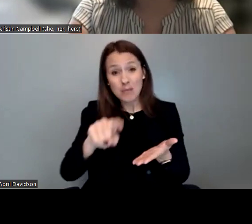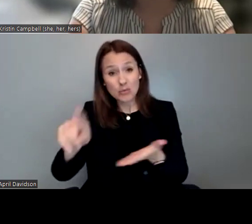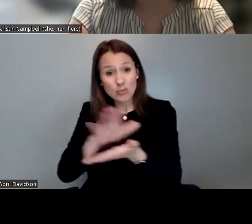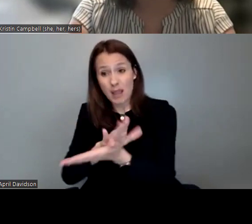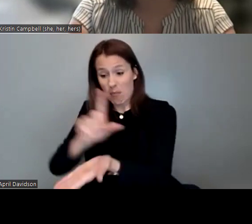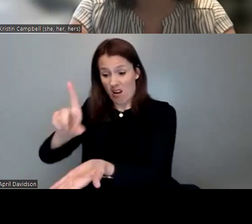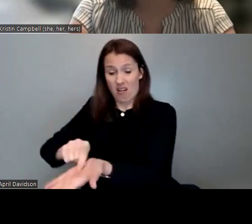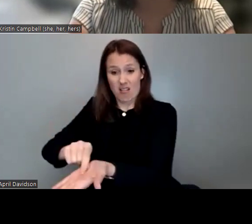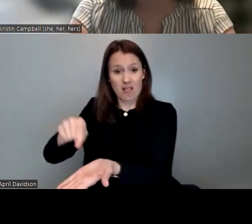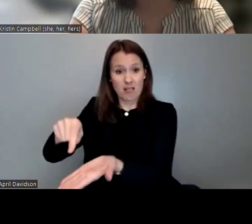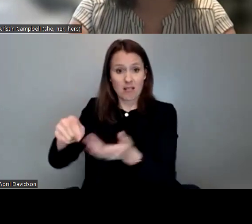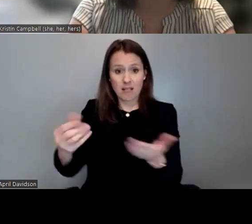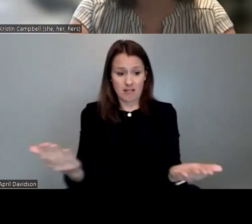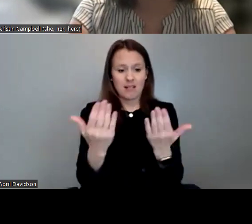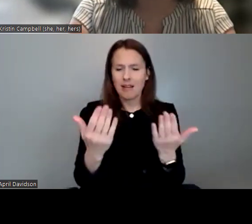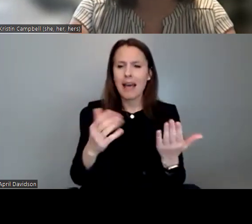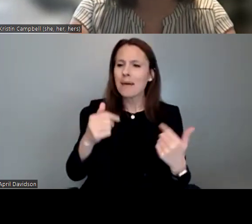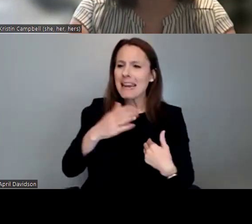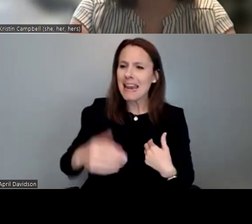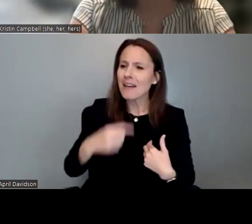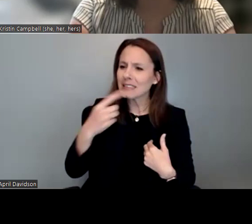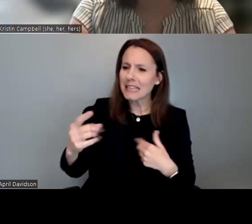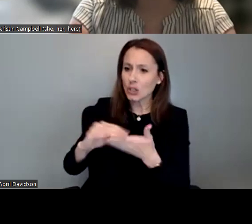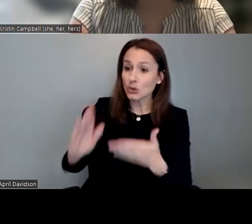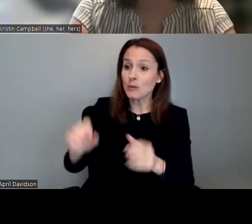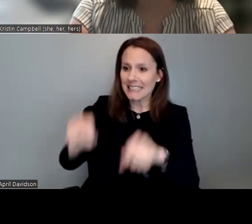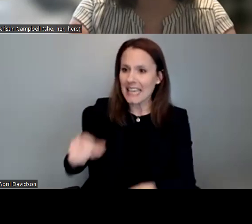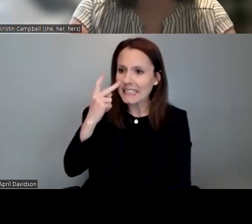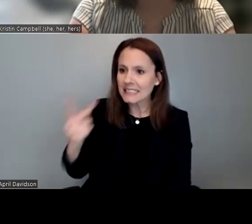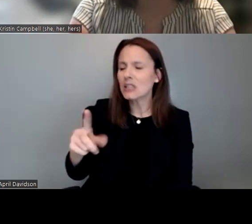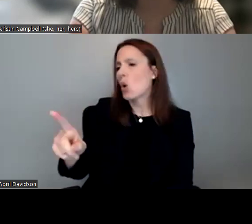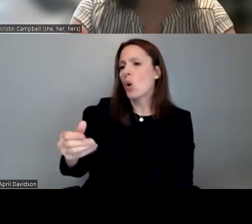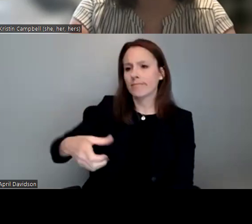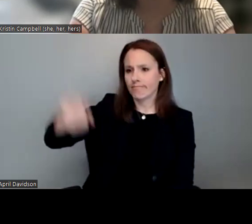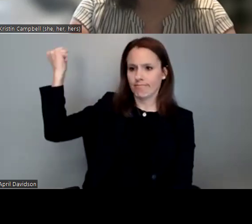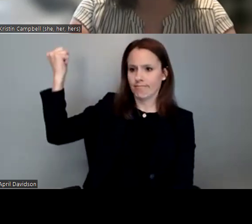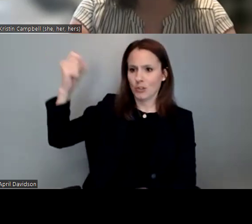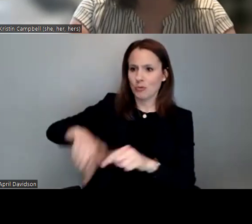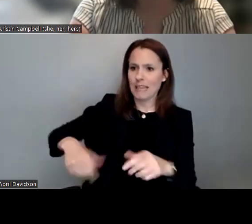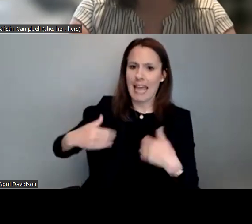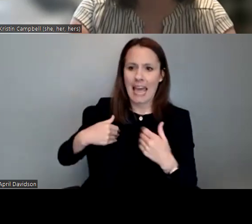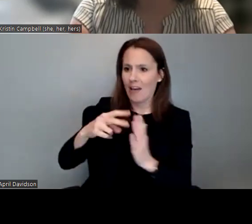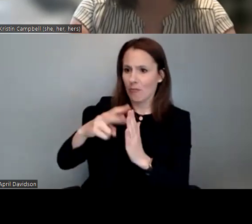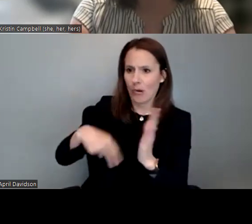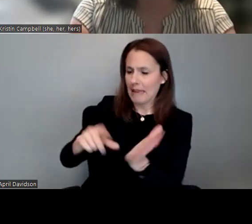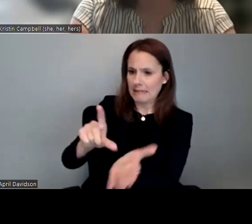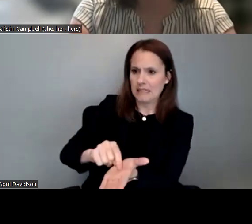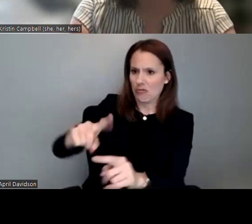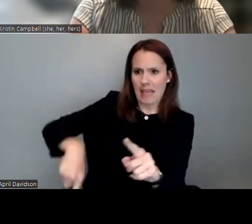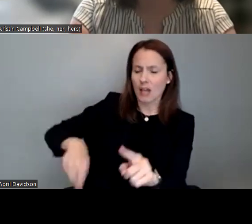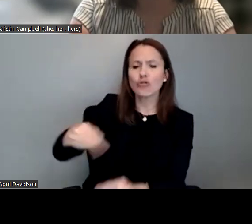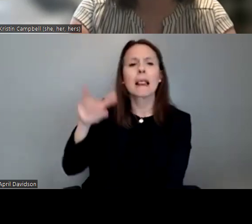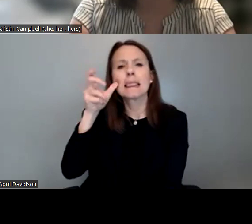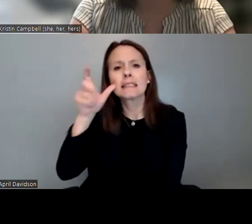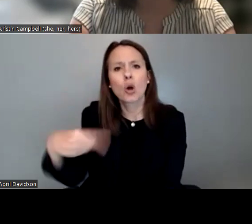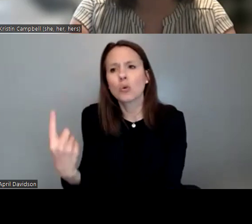person. We would never tell a sighted student, no, you cannot have print. I just want you to listen to what your computer is saying. So